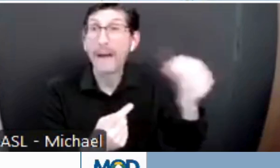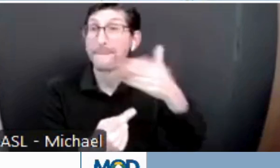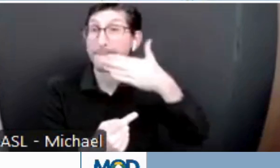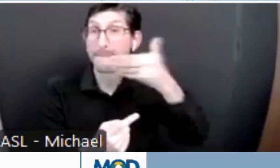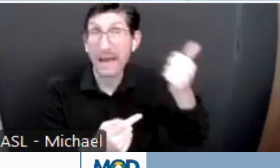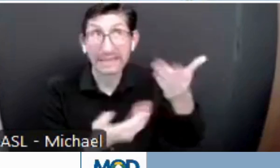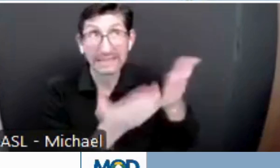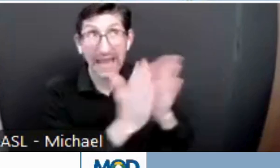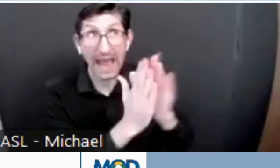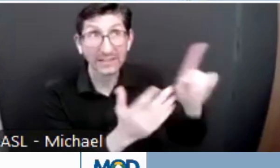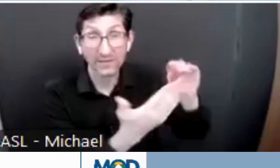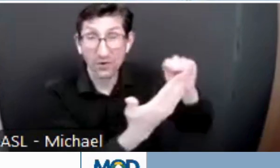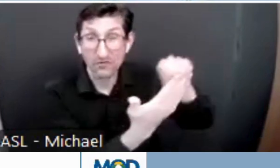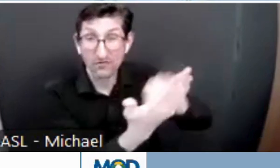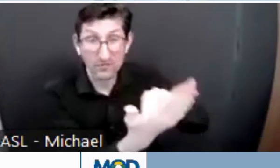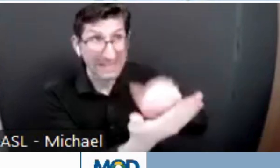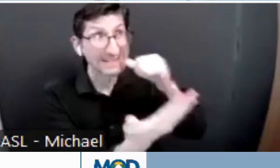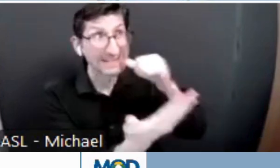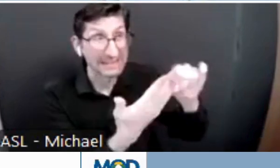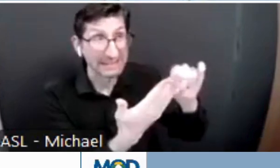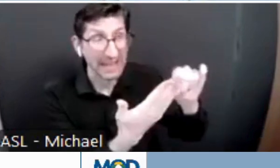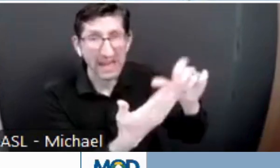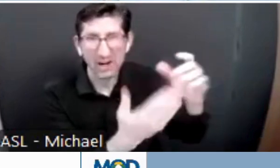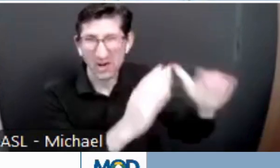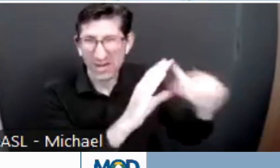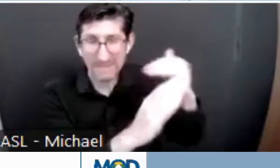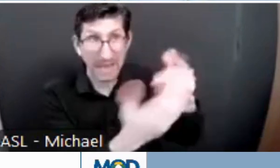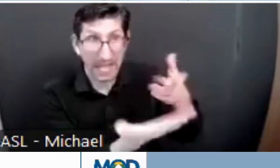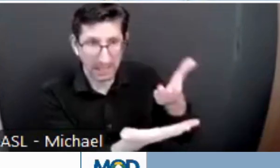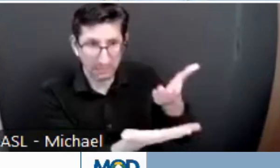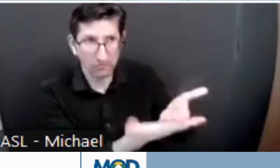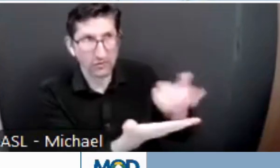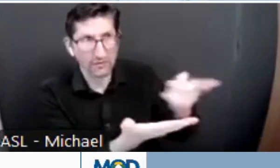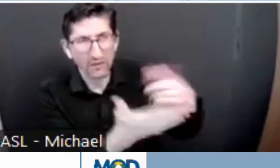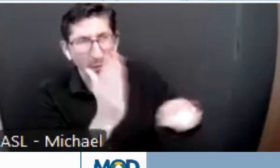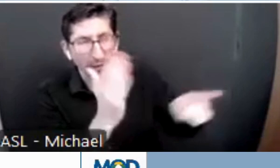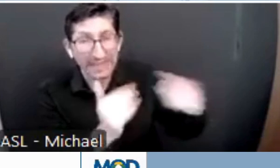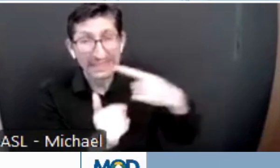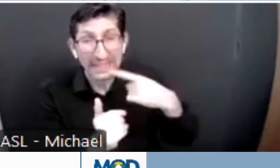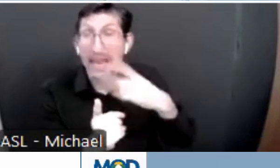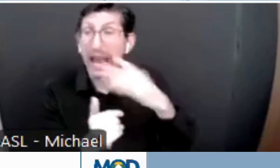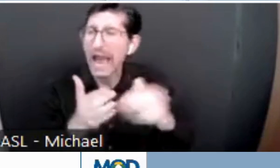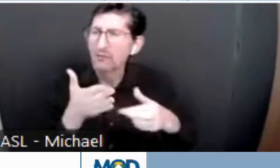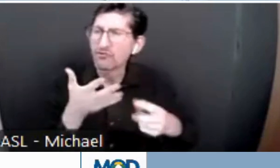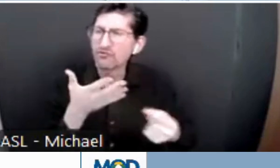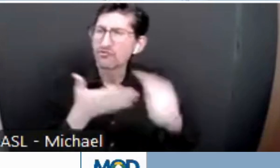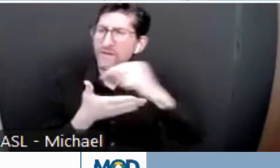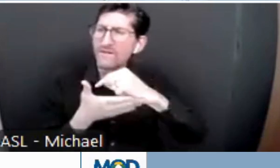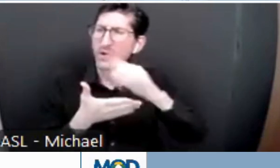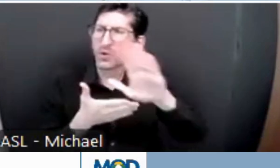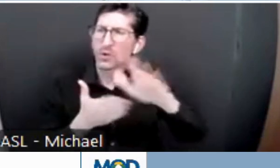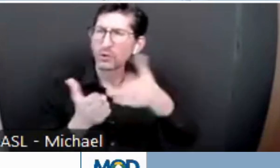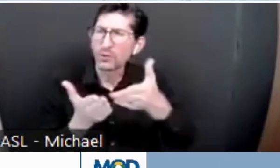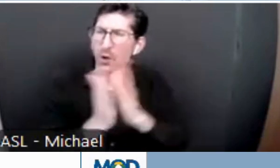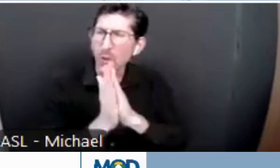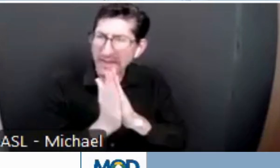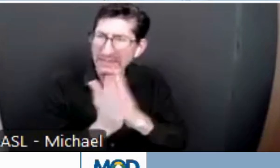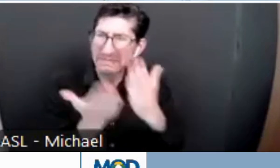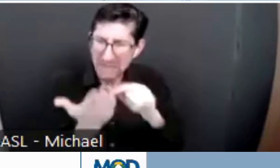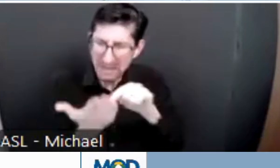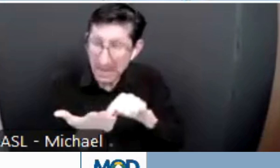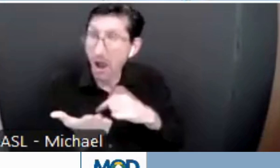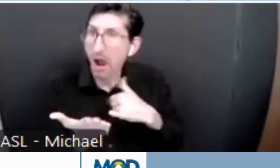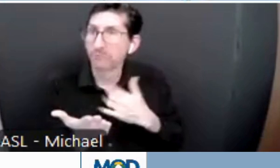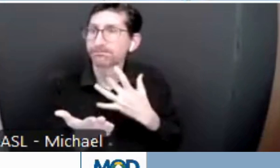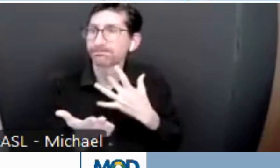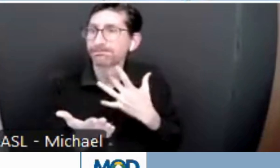clear record. It's also often a good idea to review your request to see whether it provides all the information they